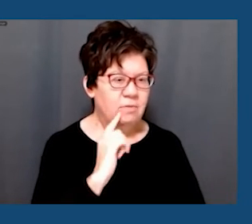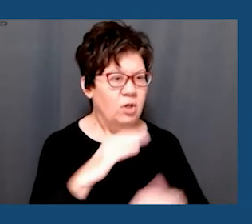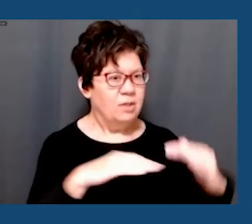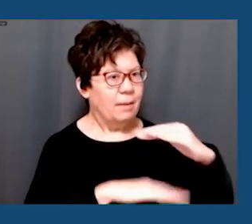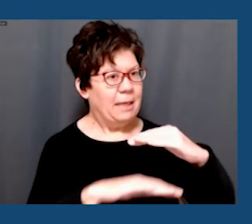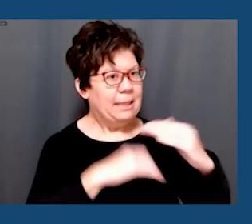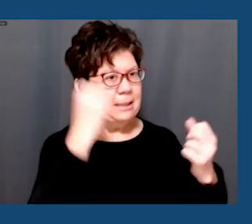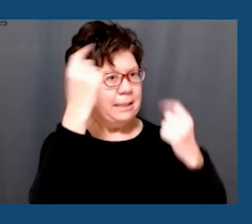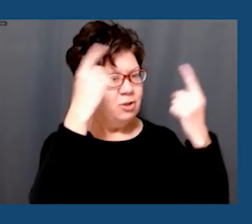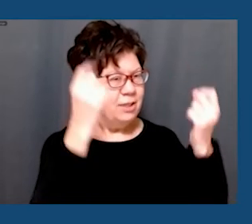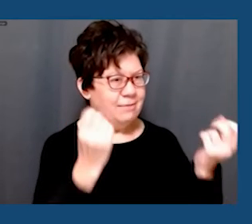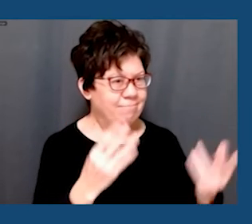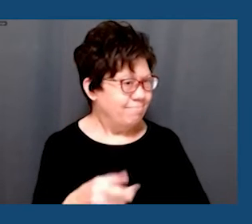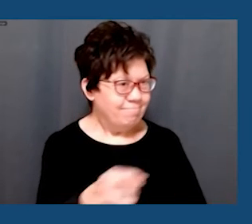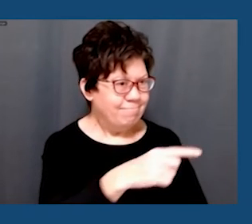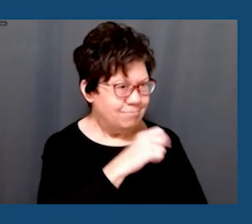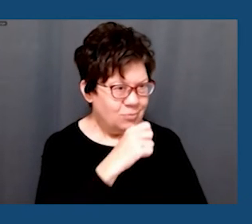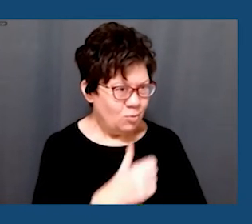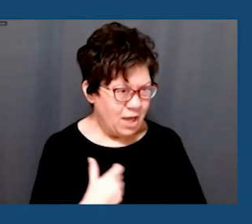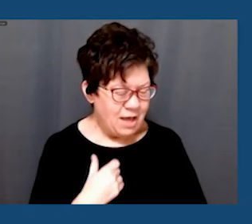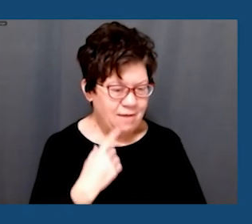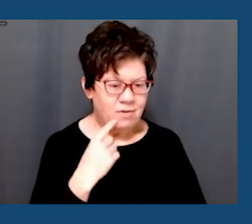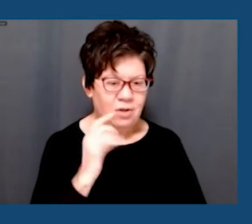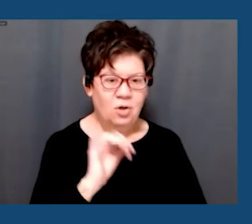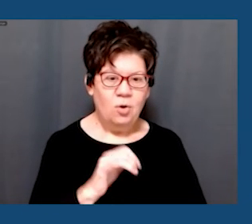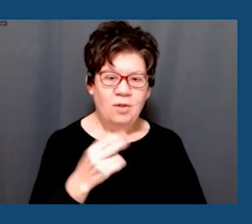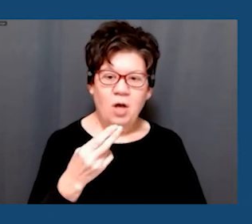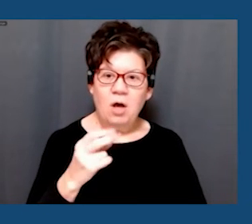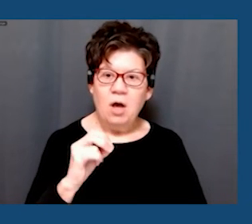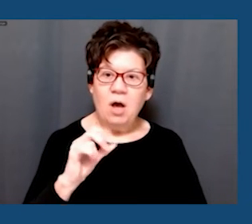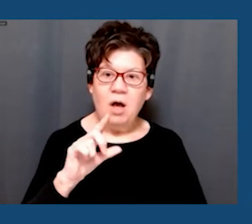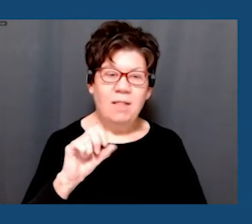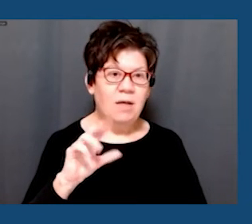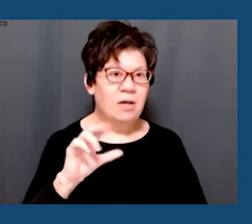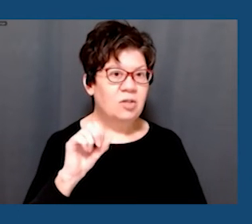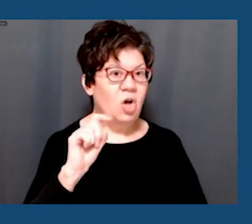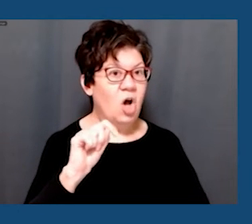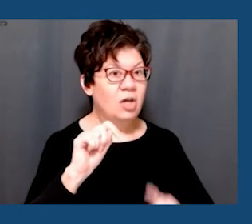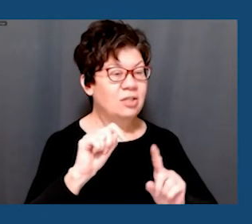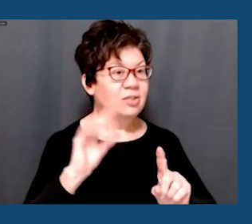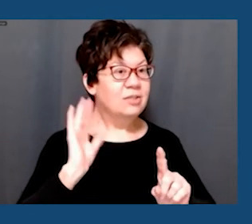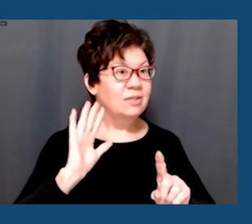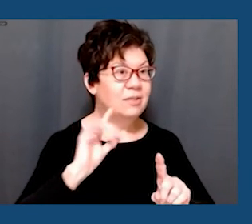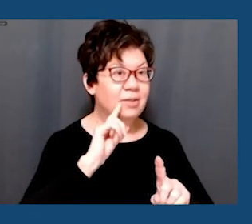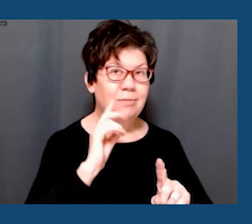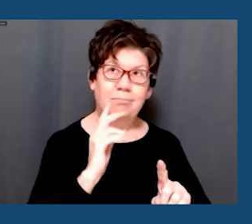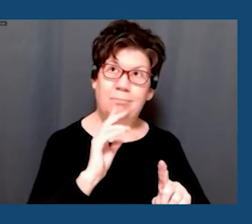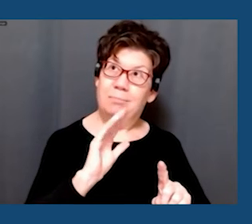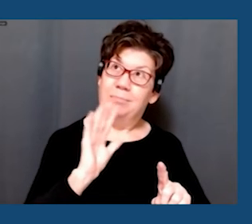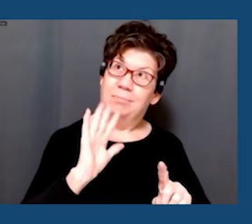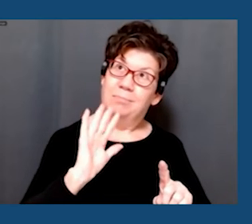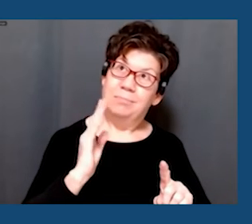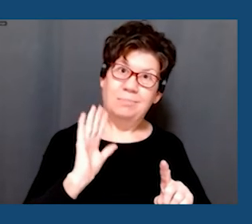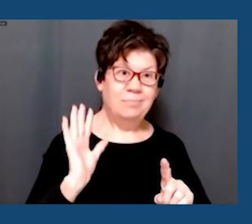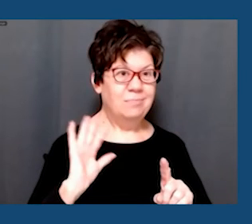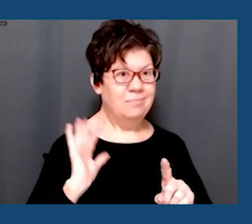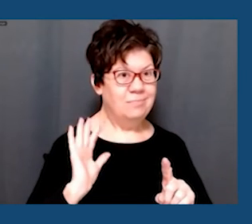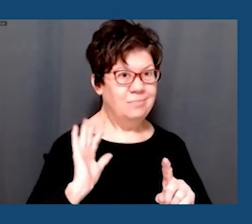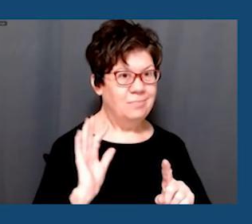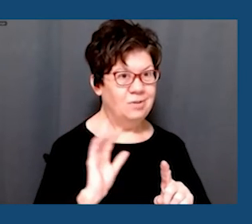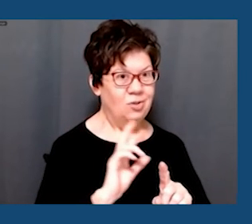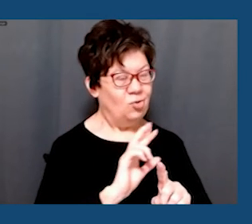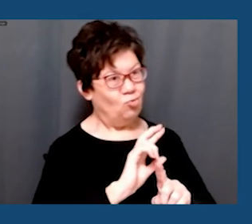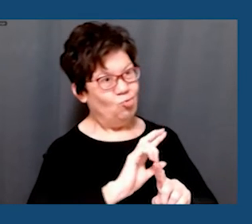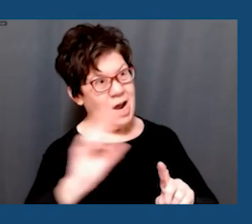that the Holocaust deniers used to be some vestige from the far right